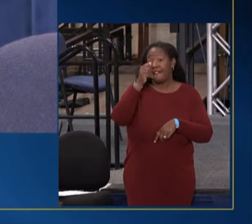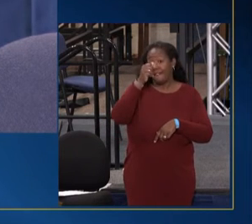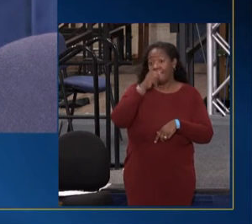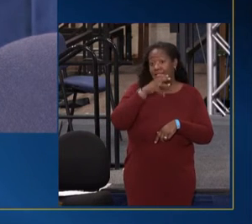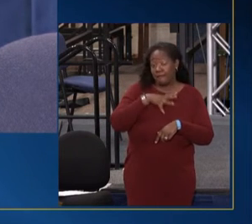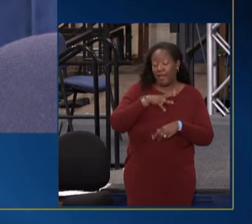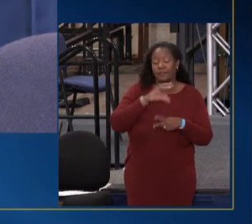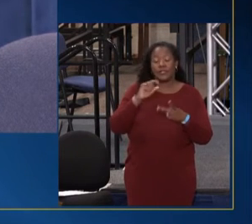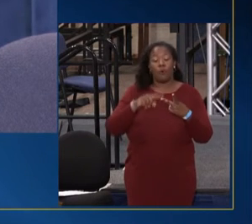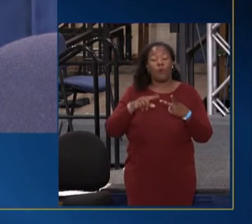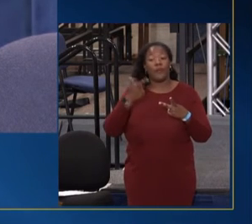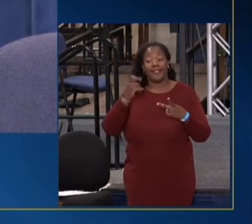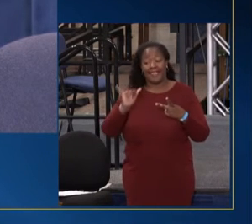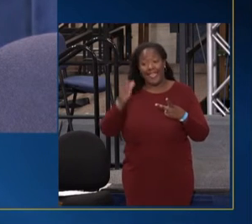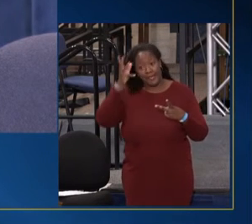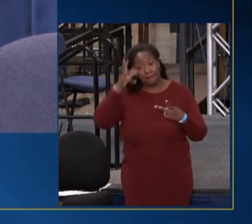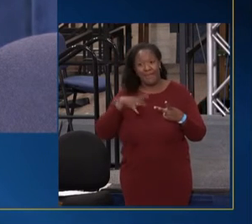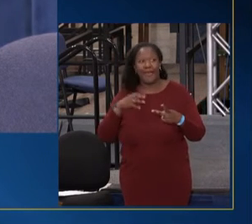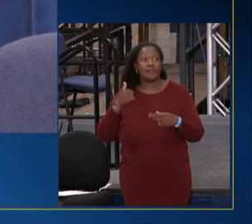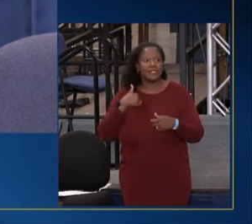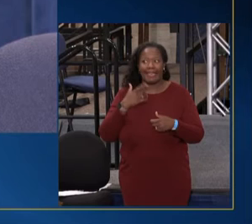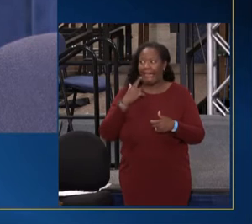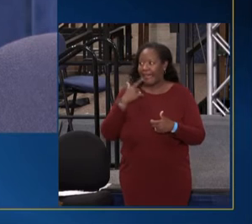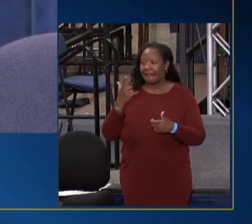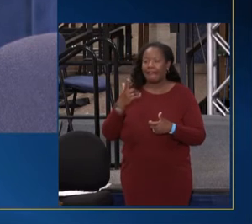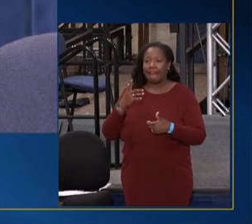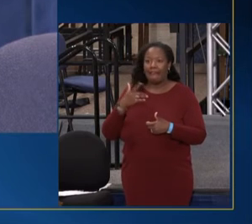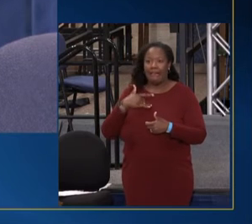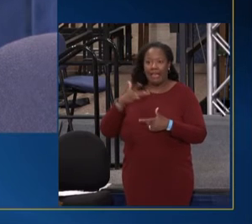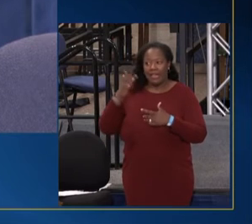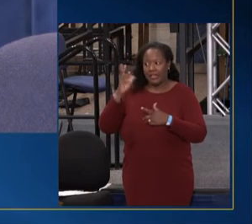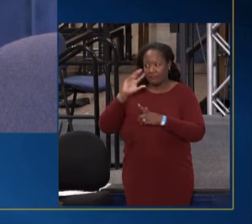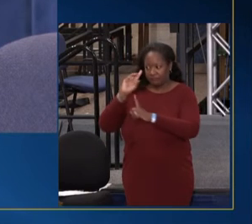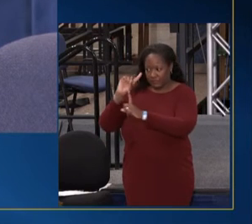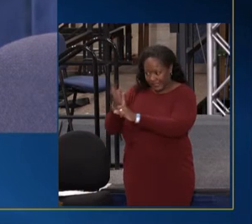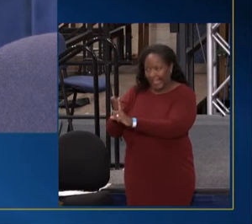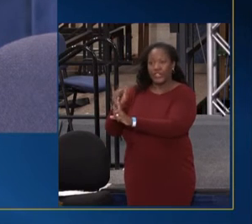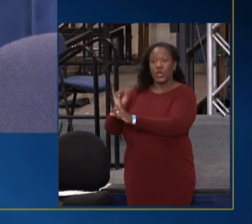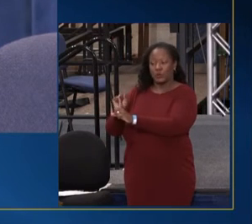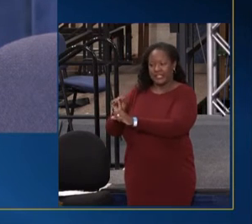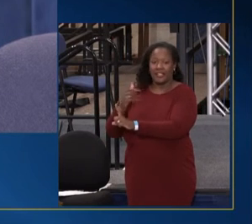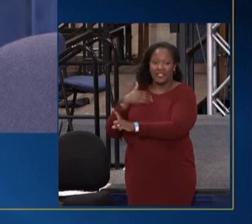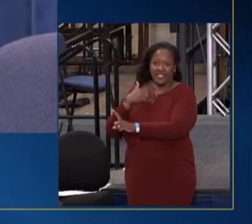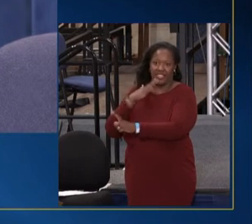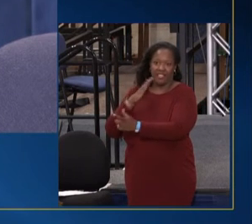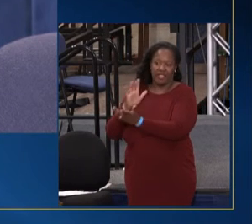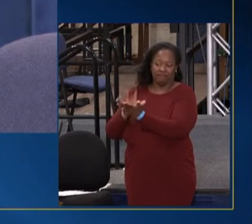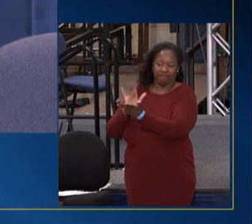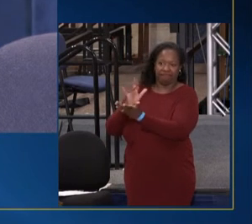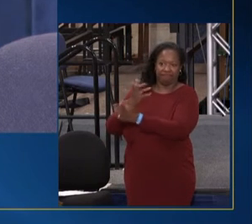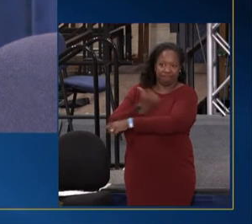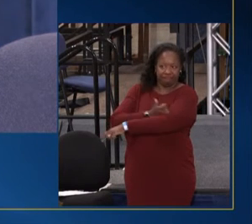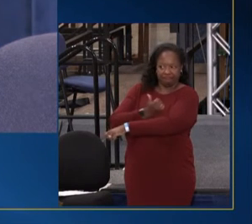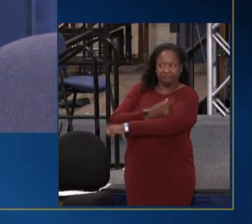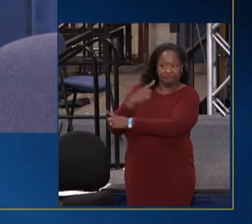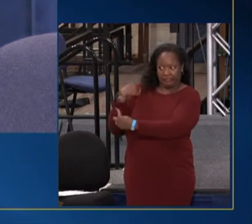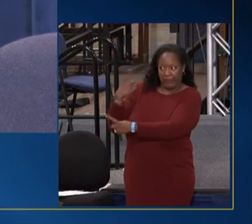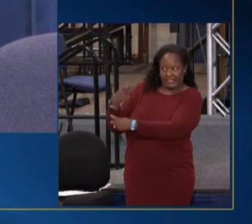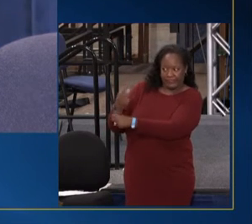substance use disorder. So not just used or misused, but have a diagnosed substance use disorder in the past